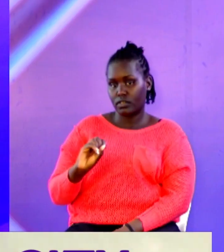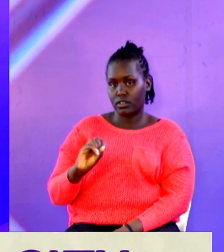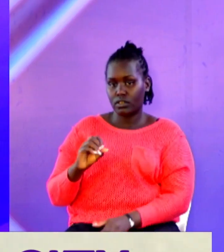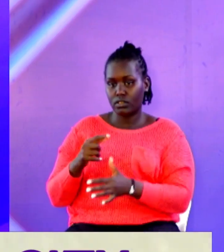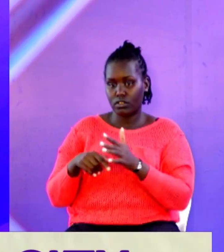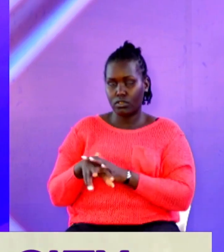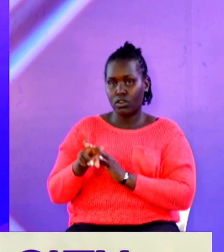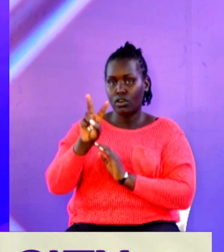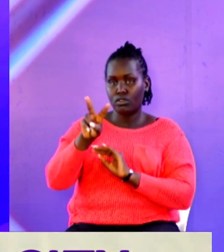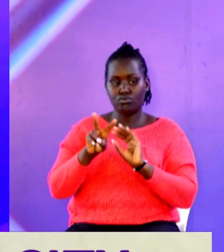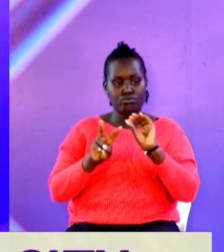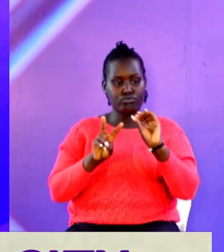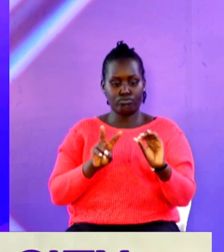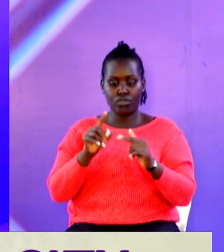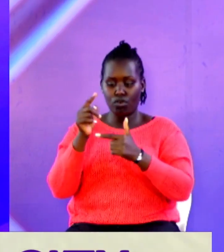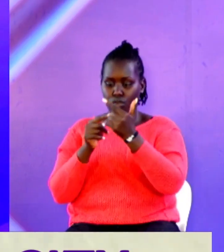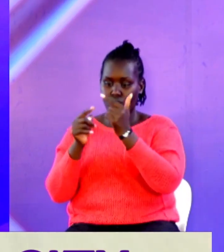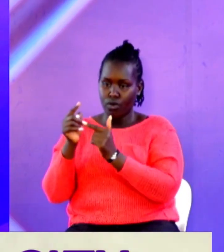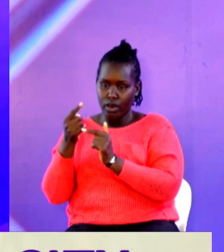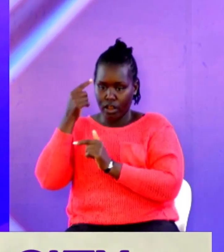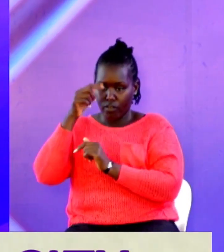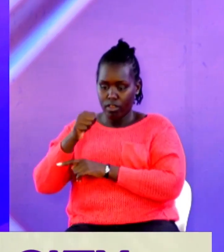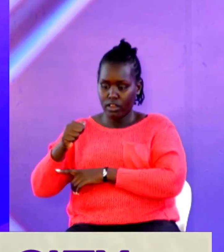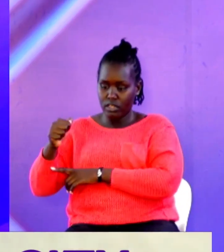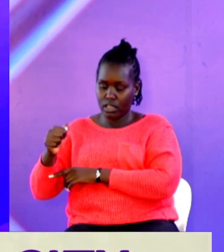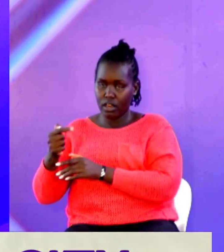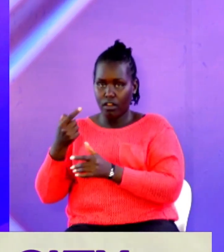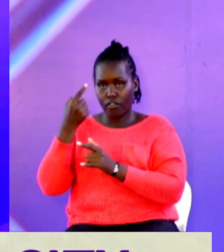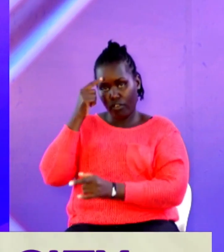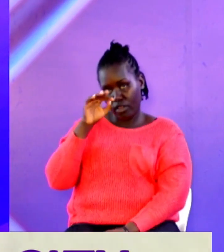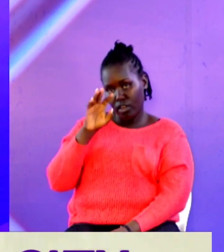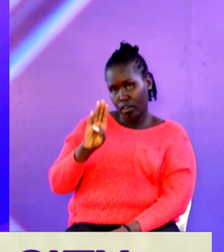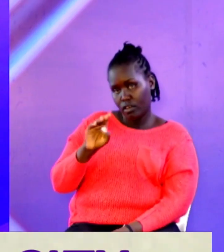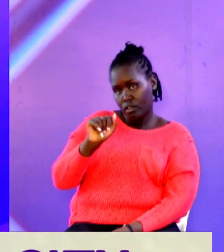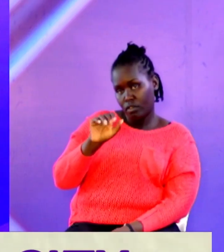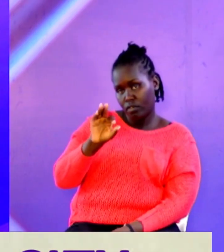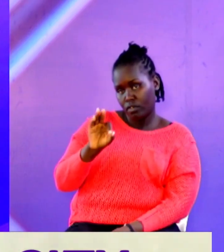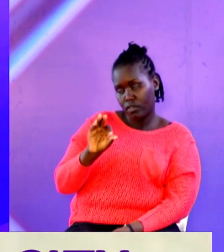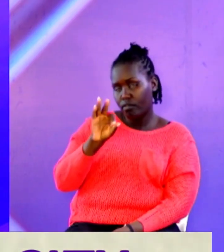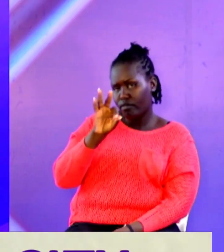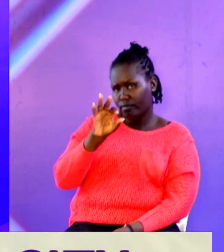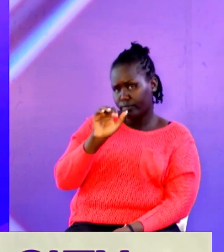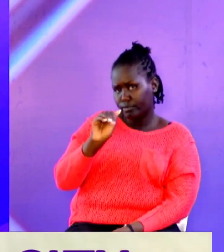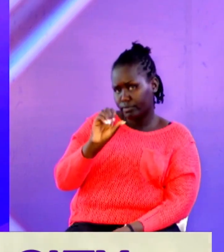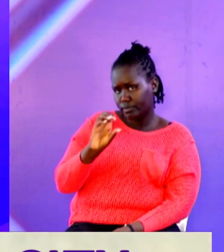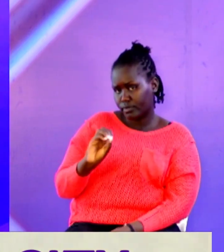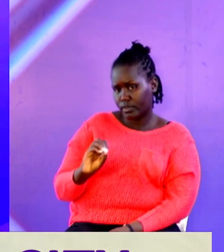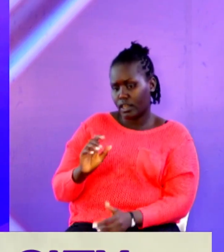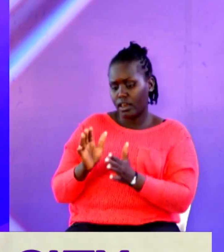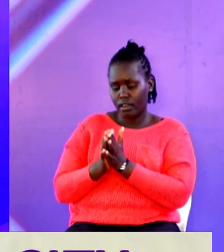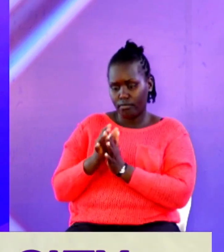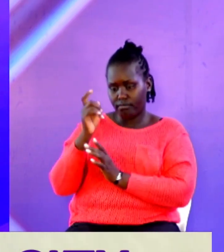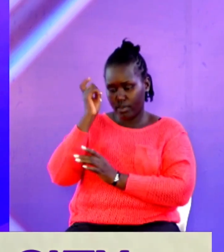a 2-0 win for the side Burkina Faso, and I think Tanzania will be looking